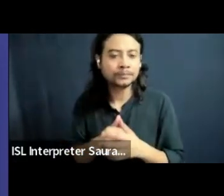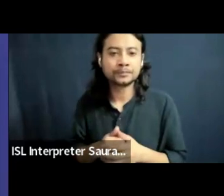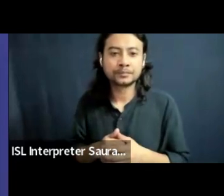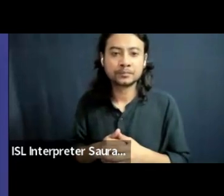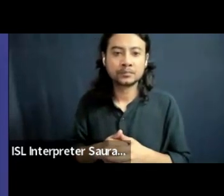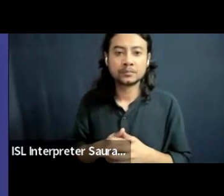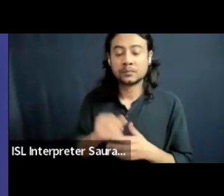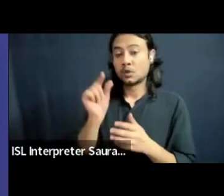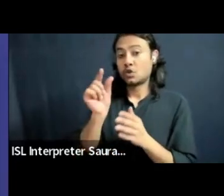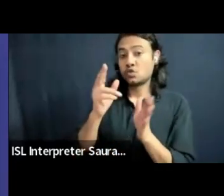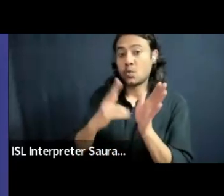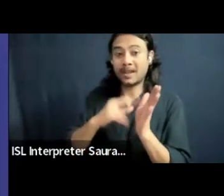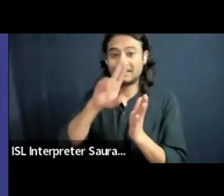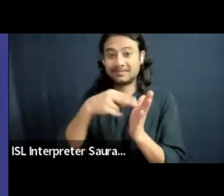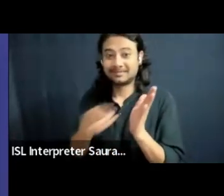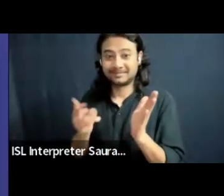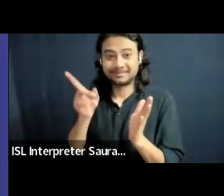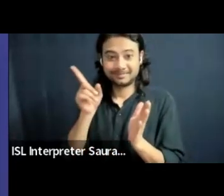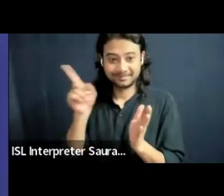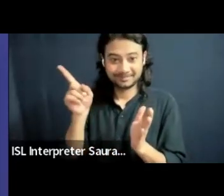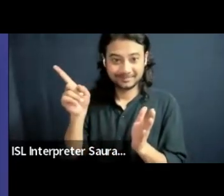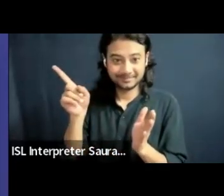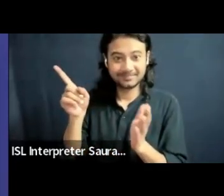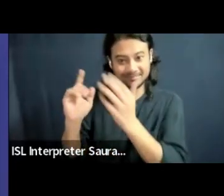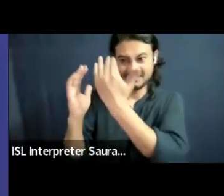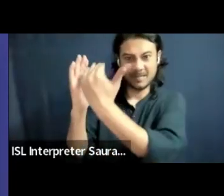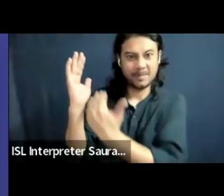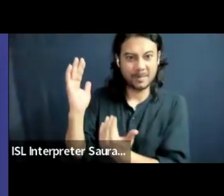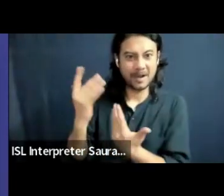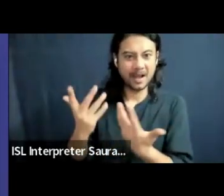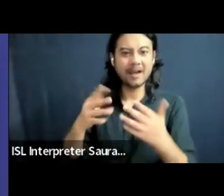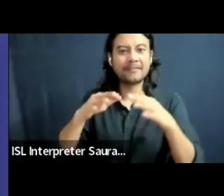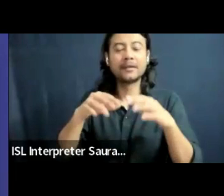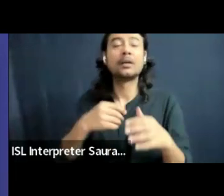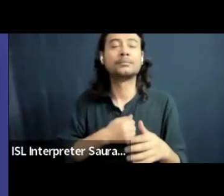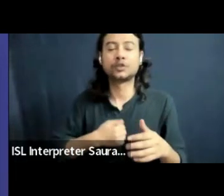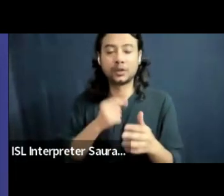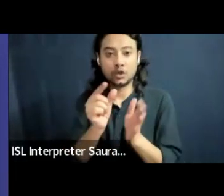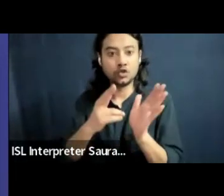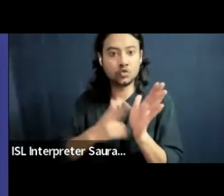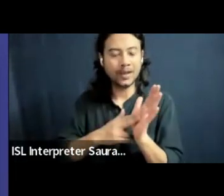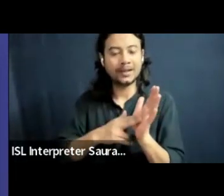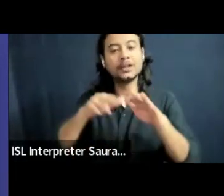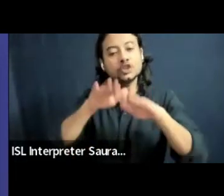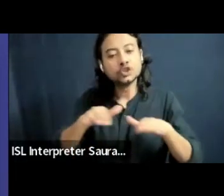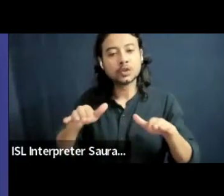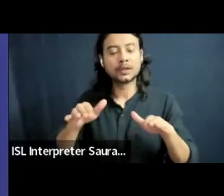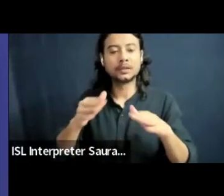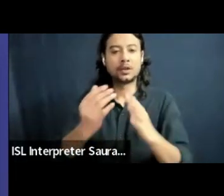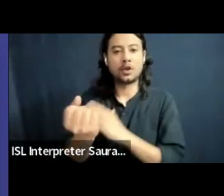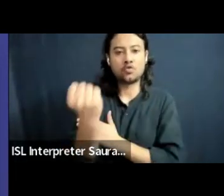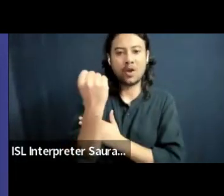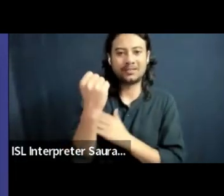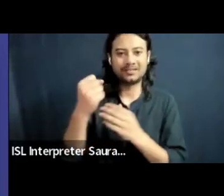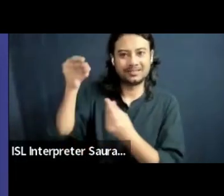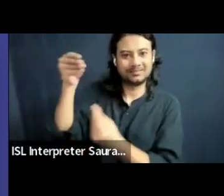Nations Convention on the Rights of the Child apply to them. Amongst all the rights listed, including